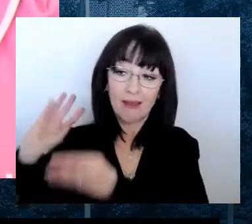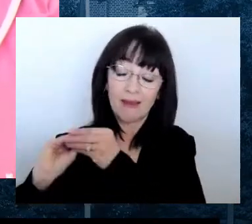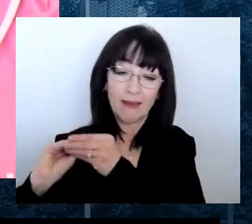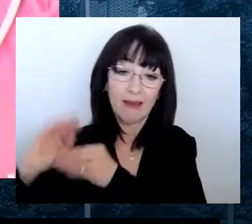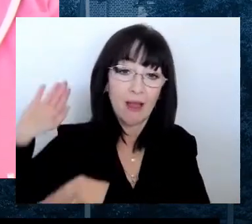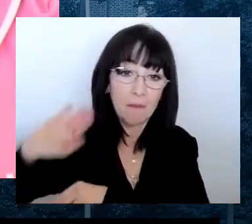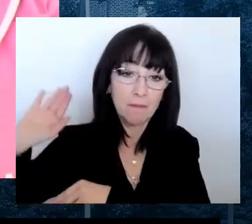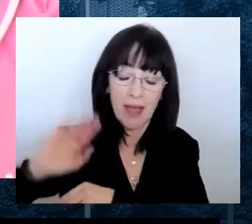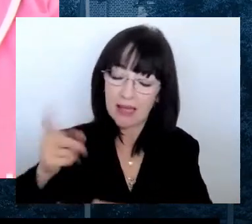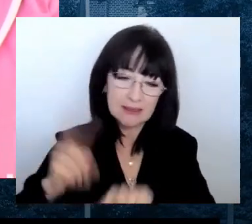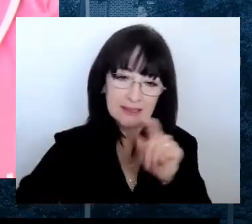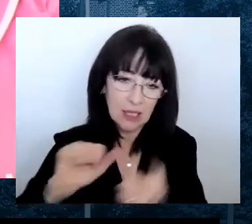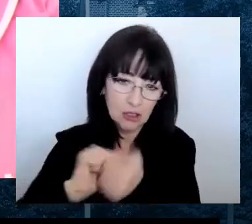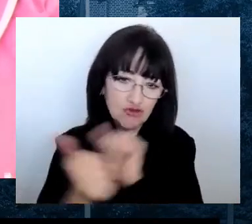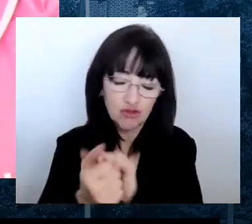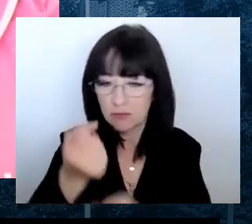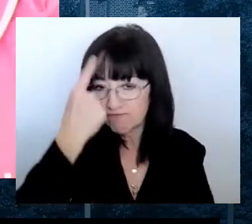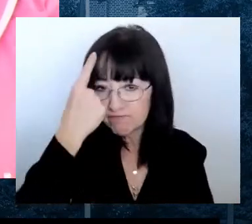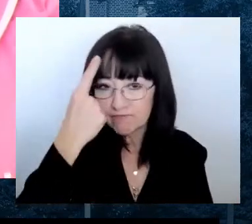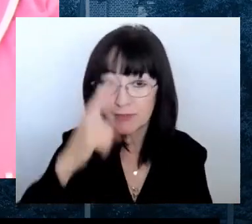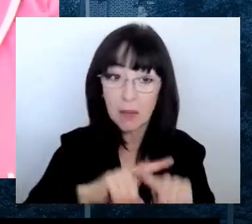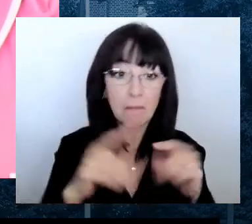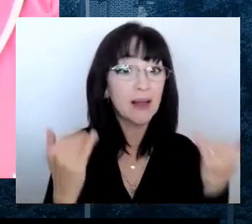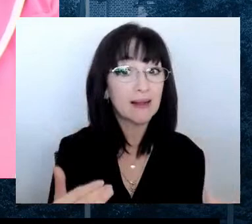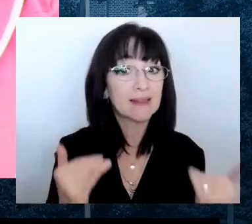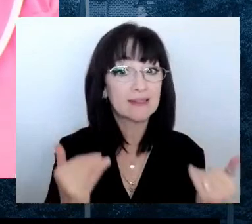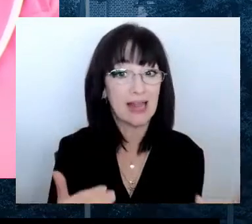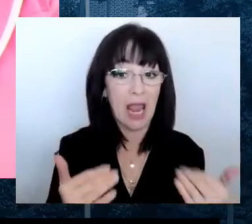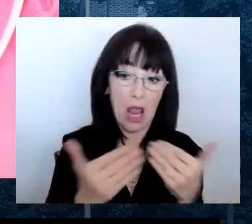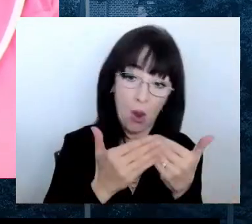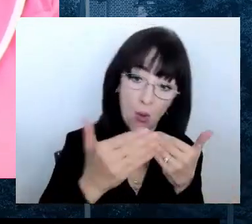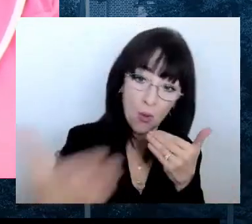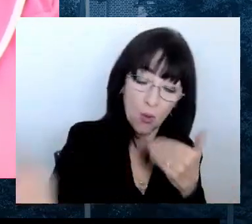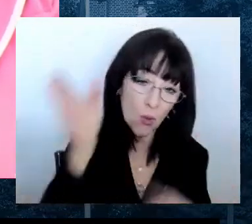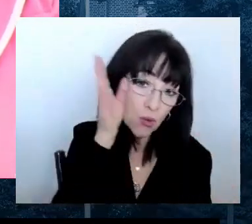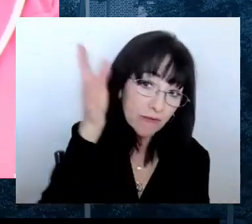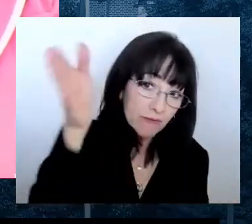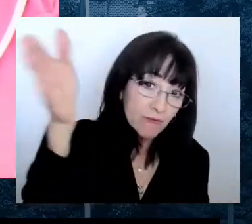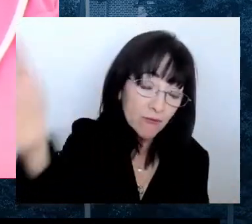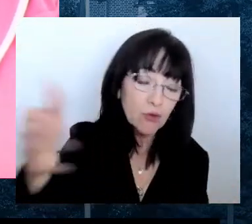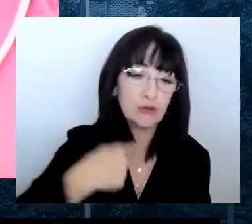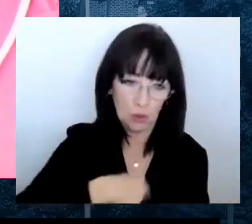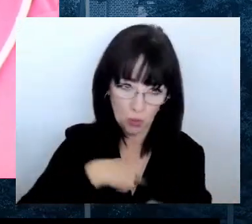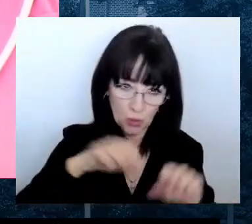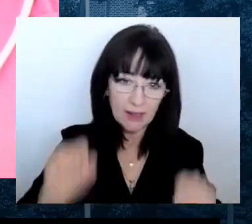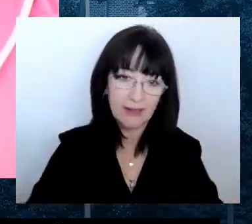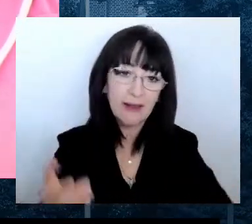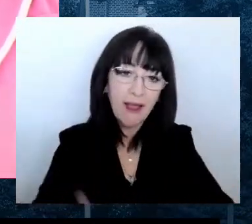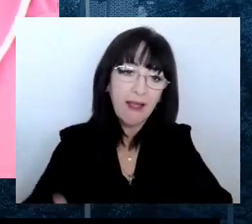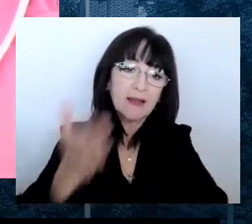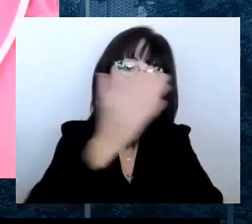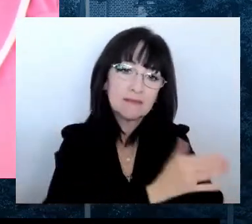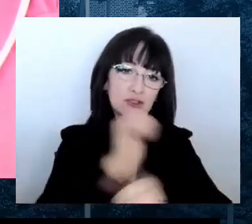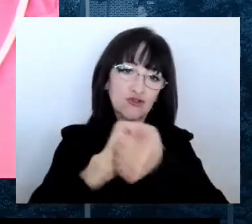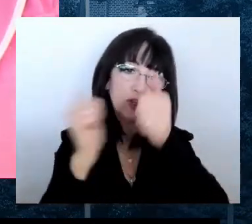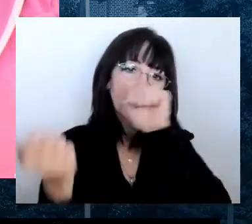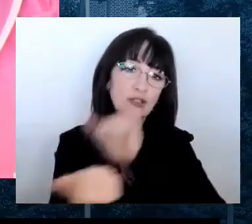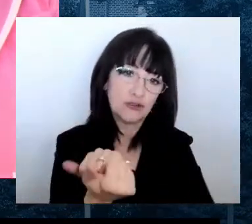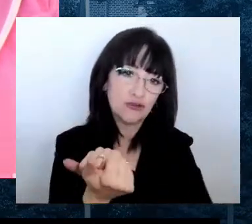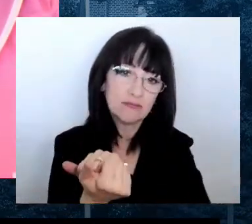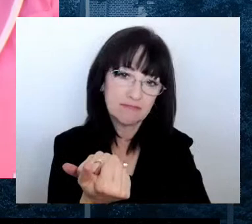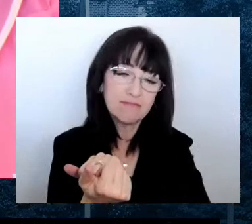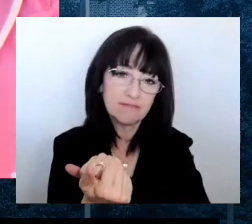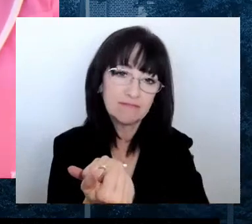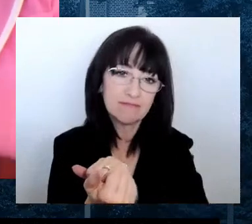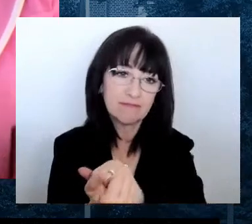change all of Delaware's future. We spare many families from needing